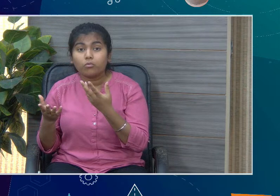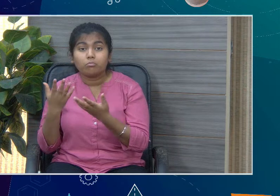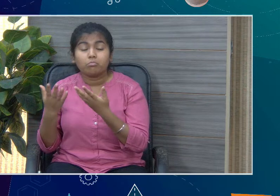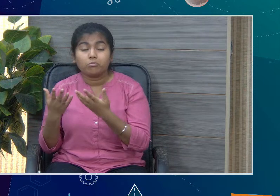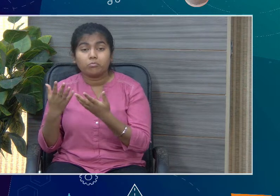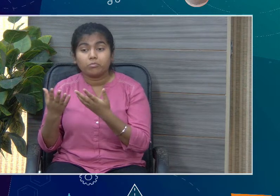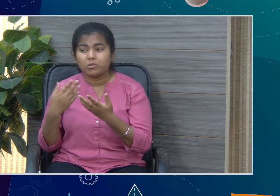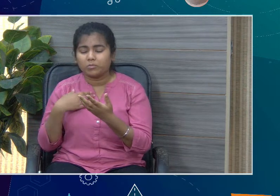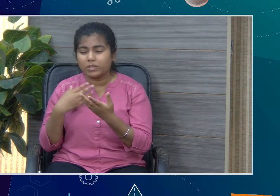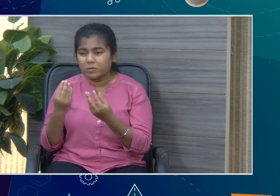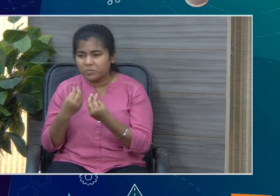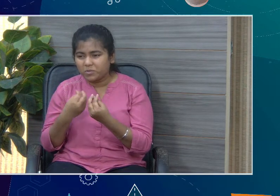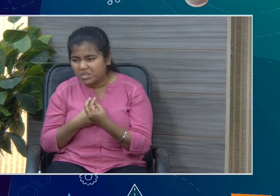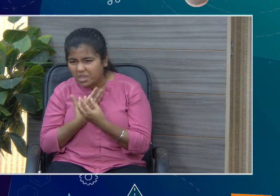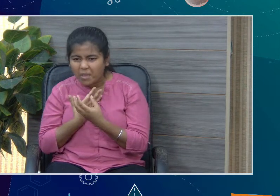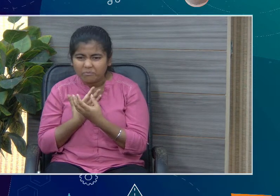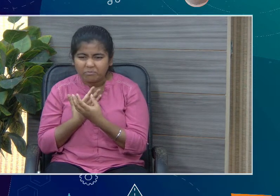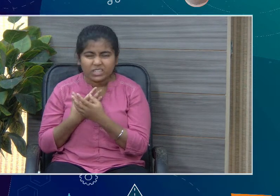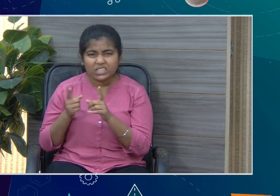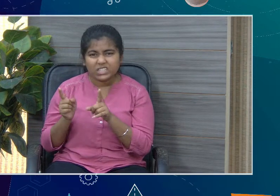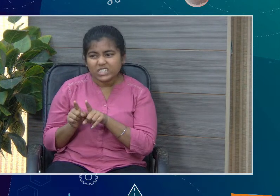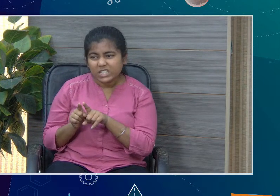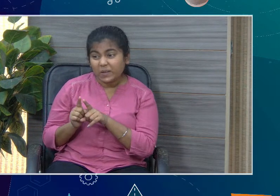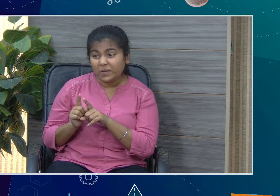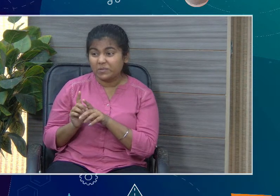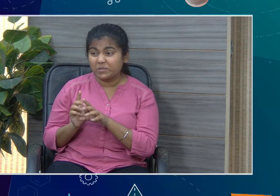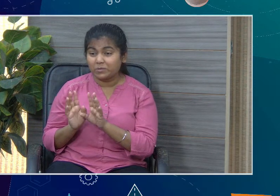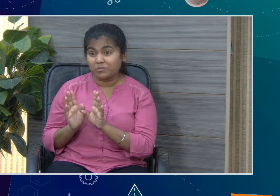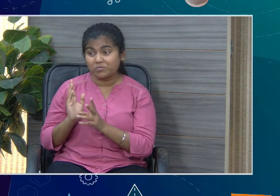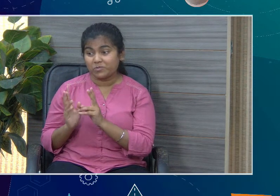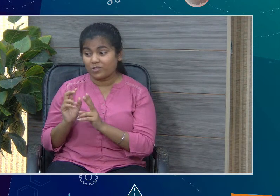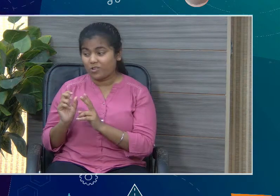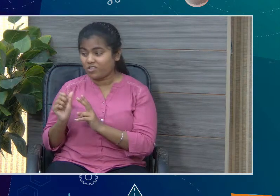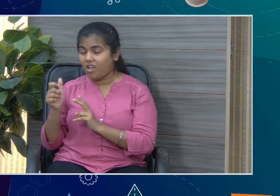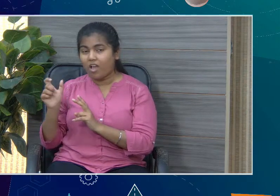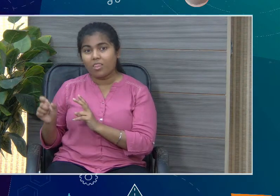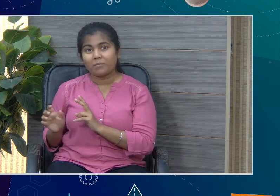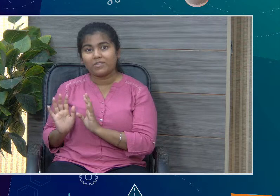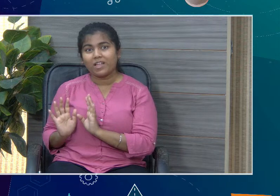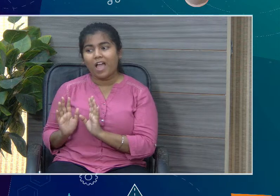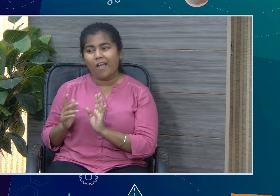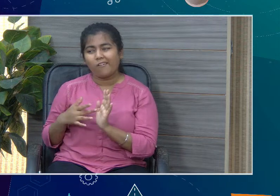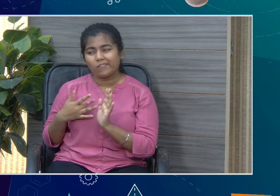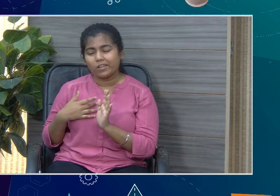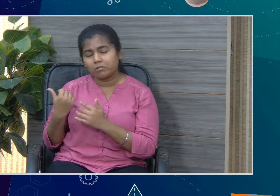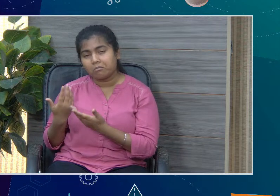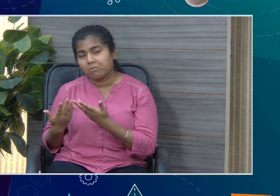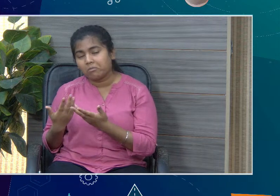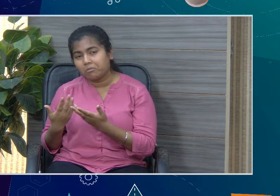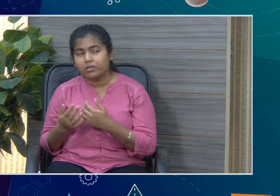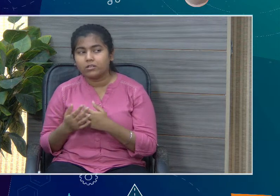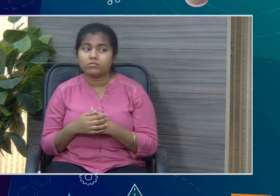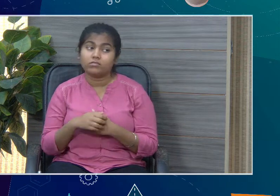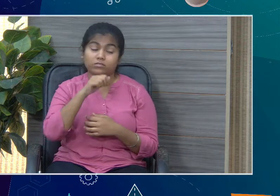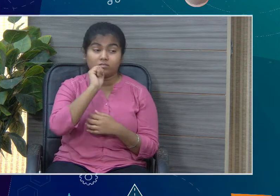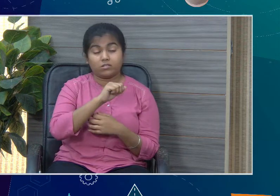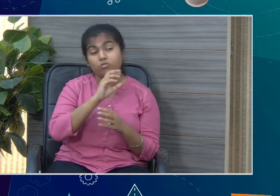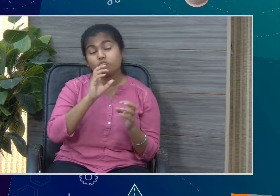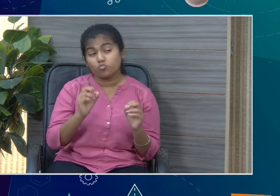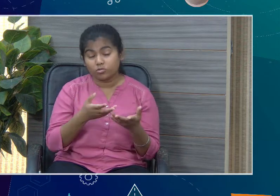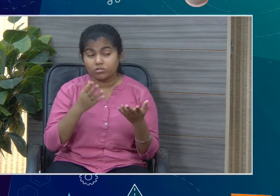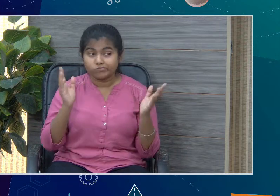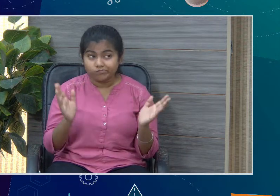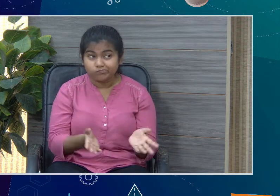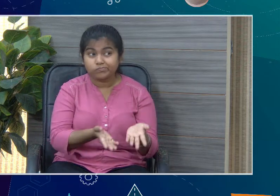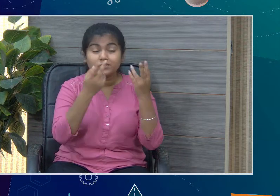be happy or something like that, because there is another person. Oh, let's find out. Maybe yes, this could also be a